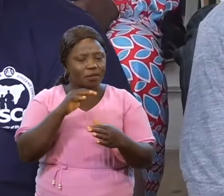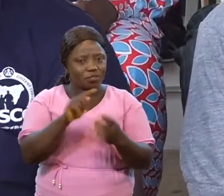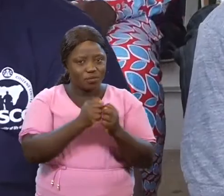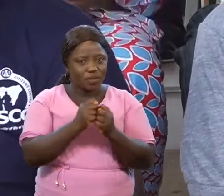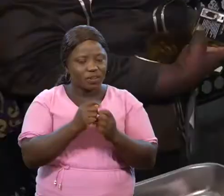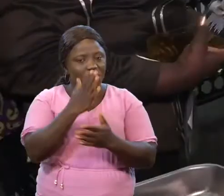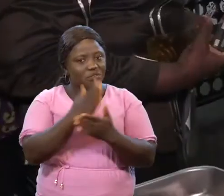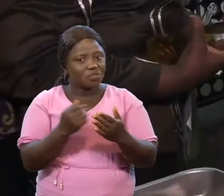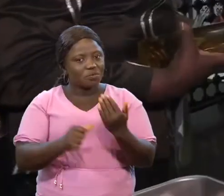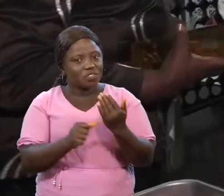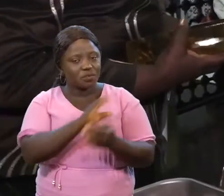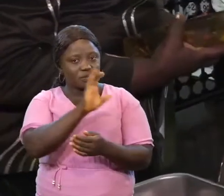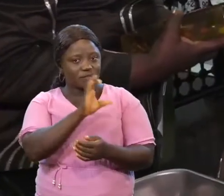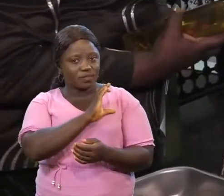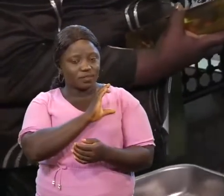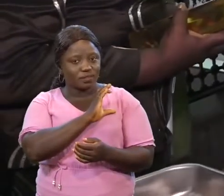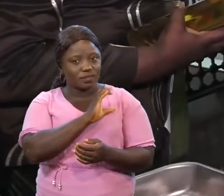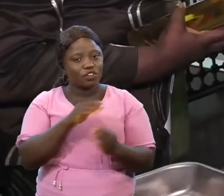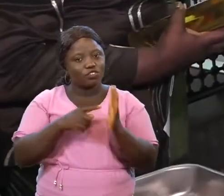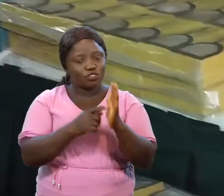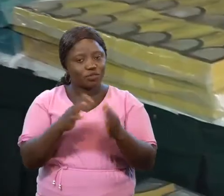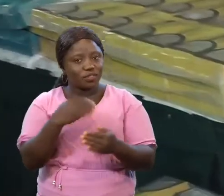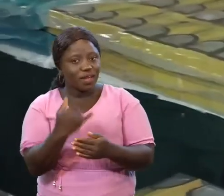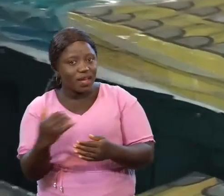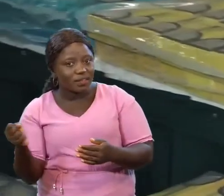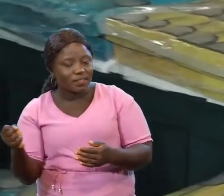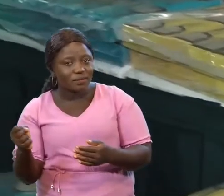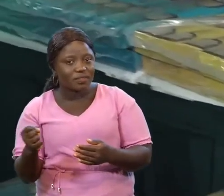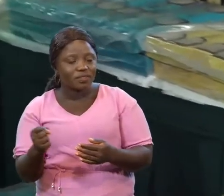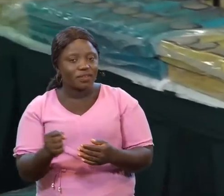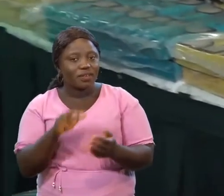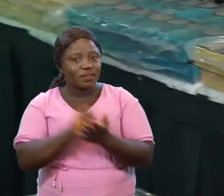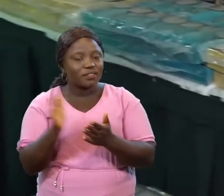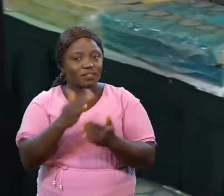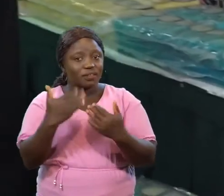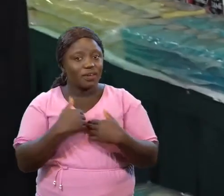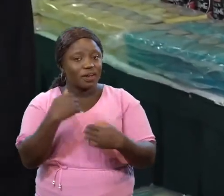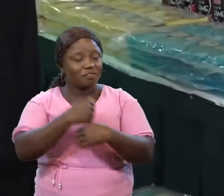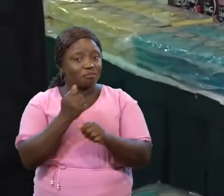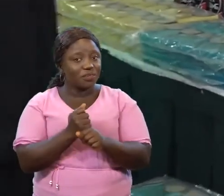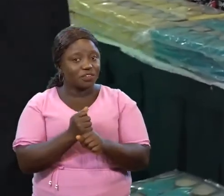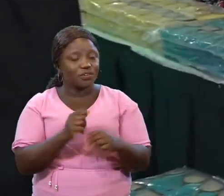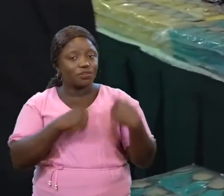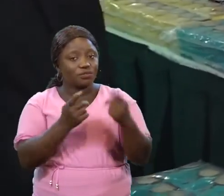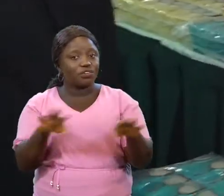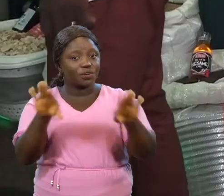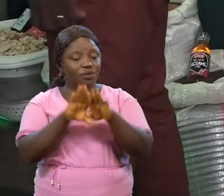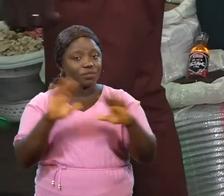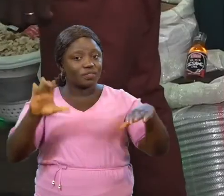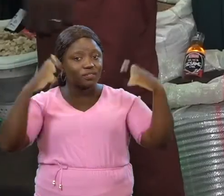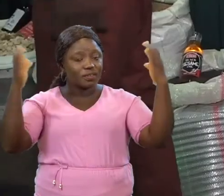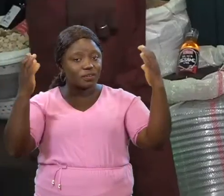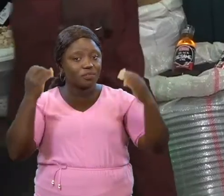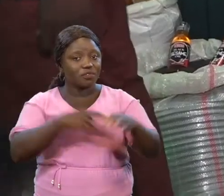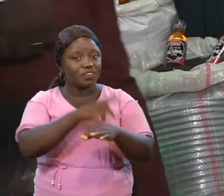in hand. Some of the senior citizens who had their items on display at the Grave and Vintage Fair stand during